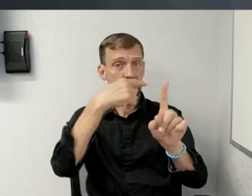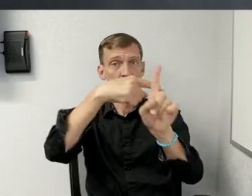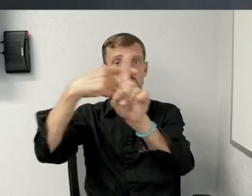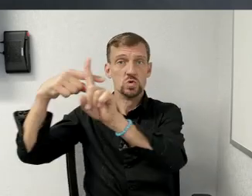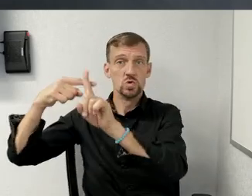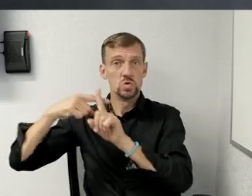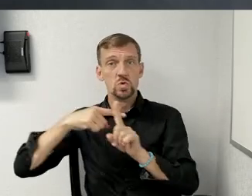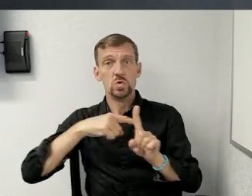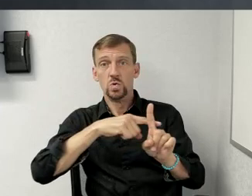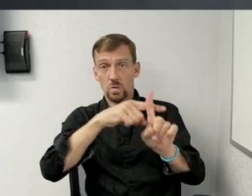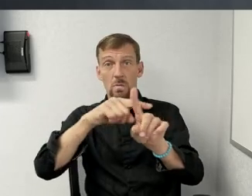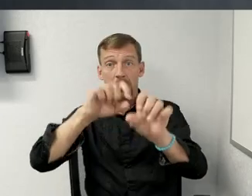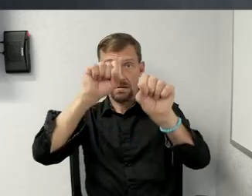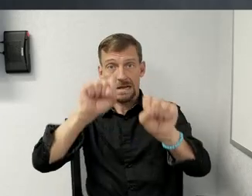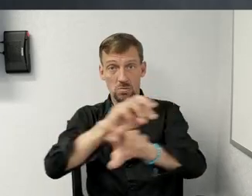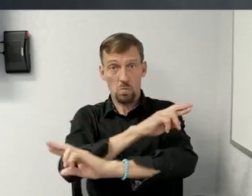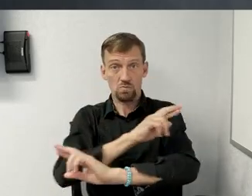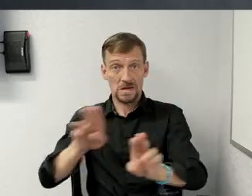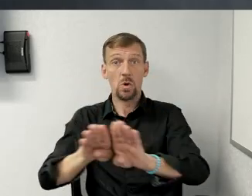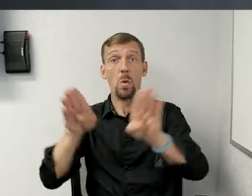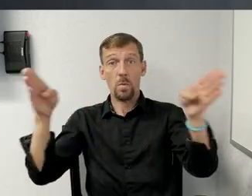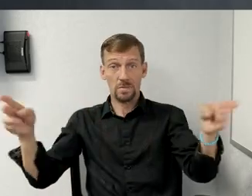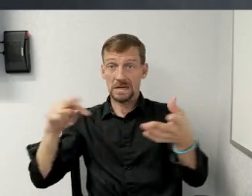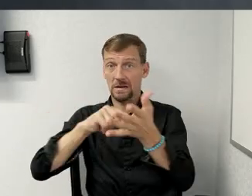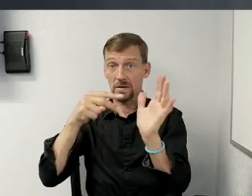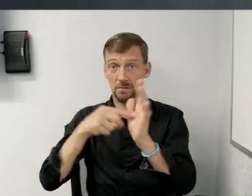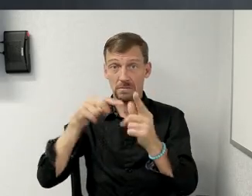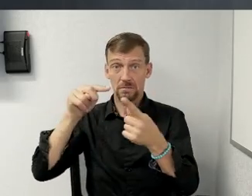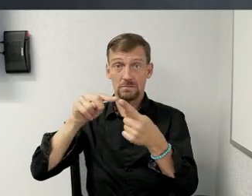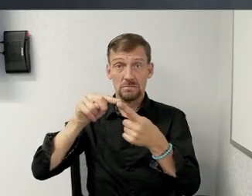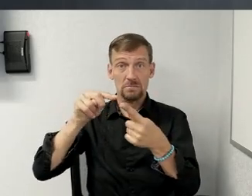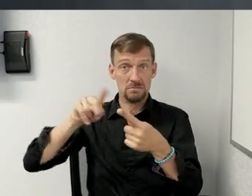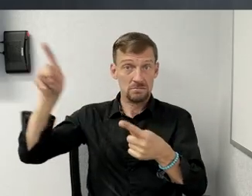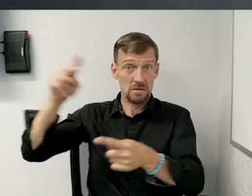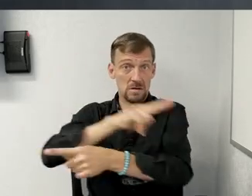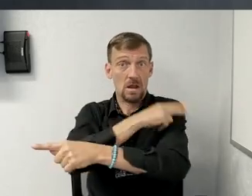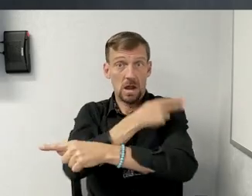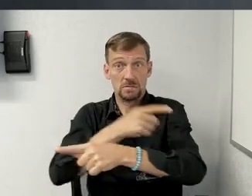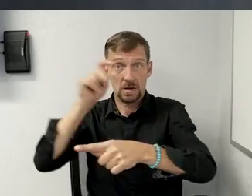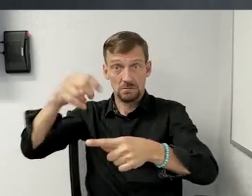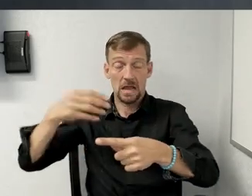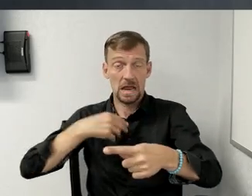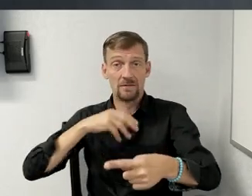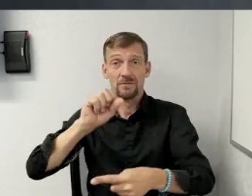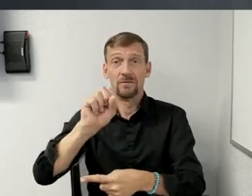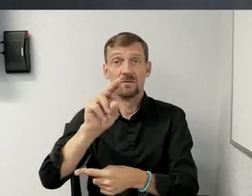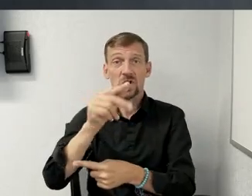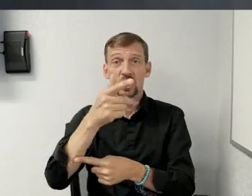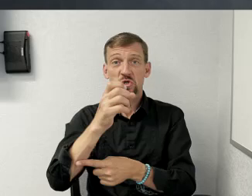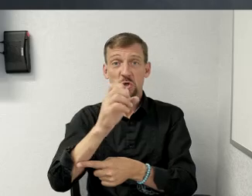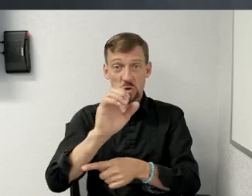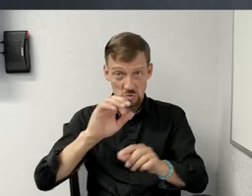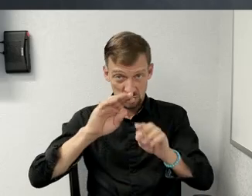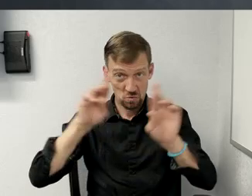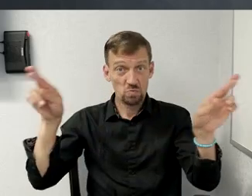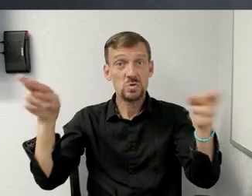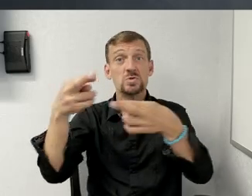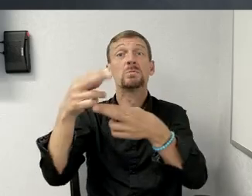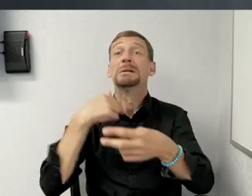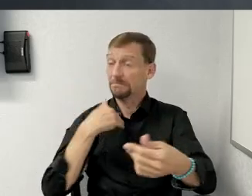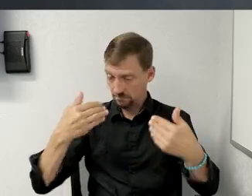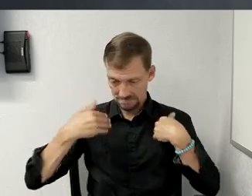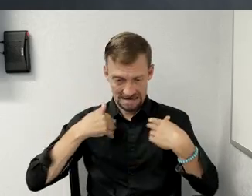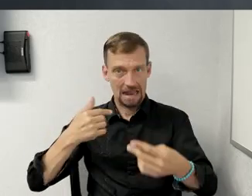And that means the hospital has to have surge capacity, which we do. The hospital has to have adequate